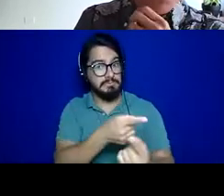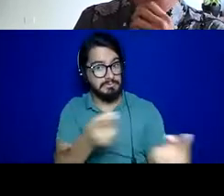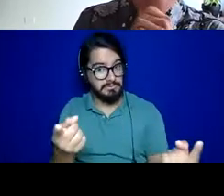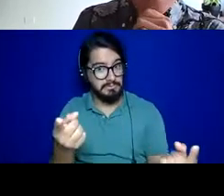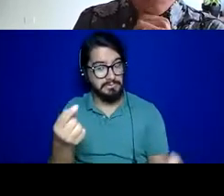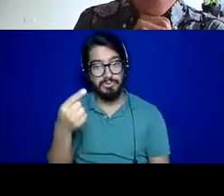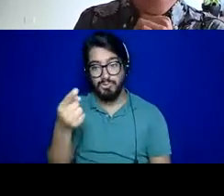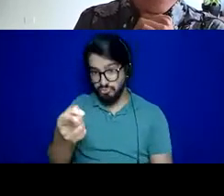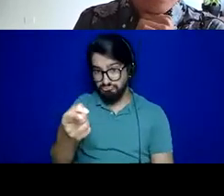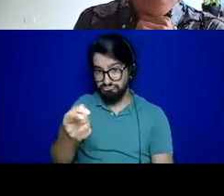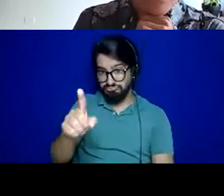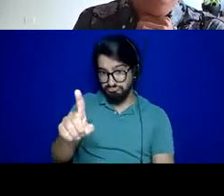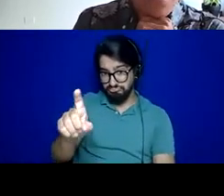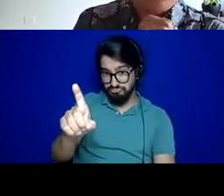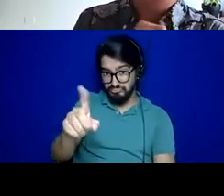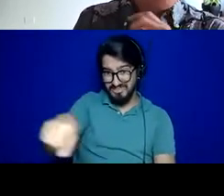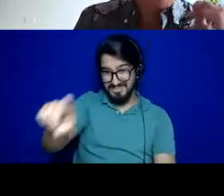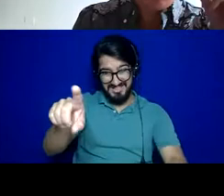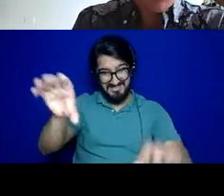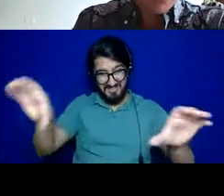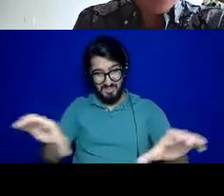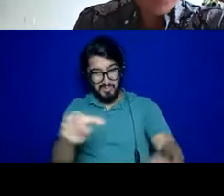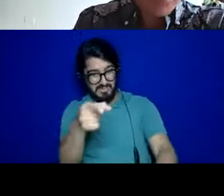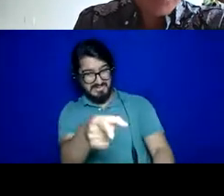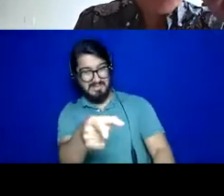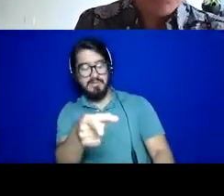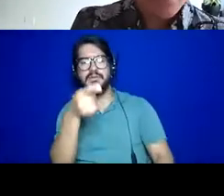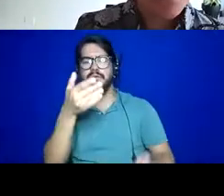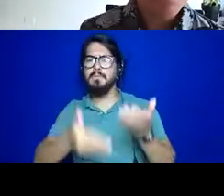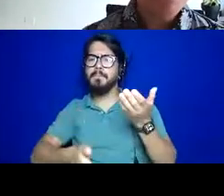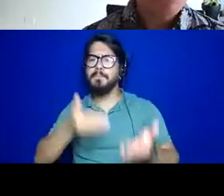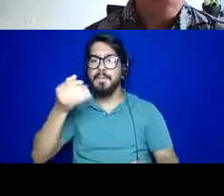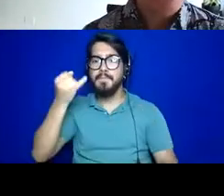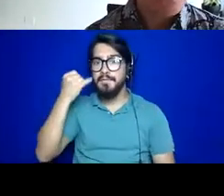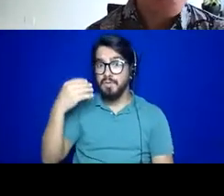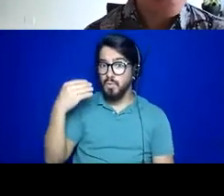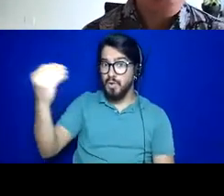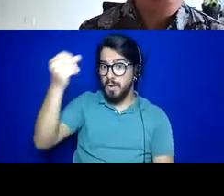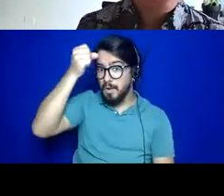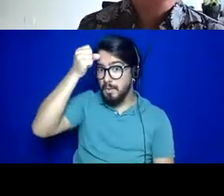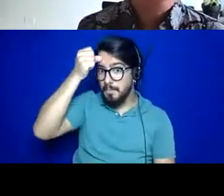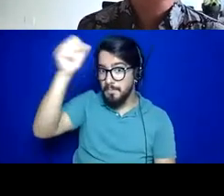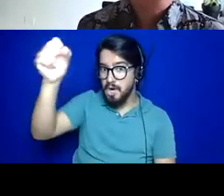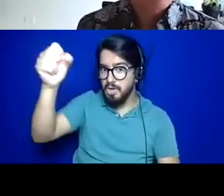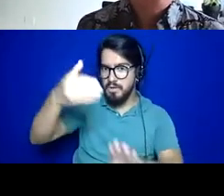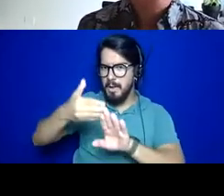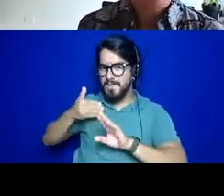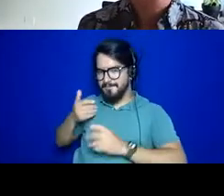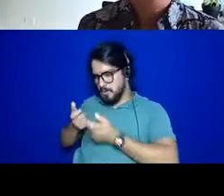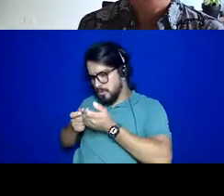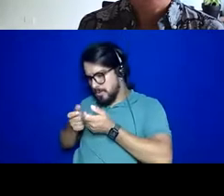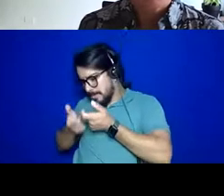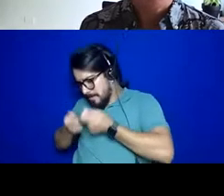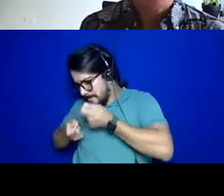Do you already do this? Like, is there any data that, let's say, before you go out to a protest or something, that you always delete?